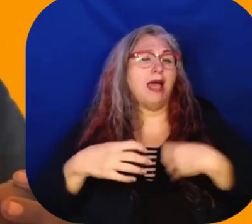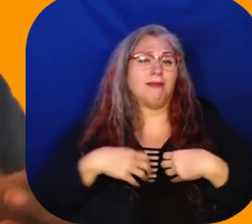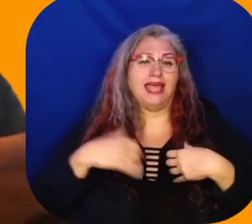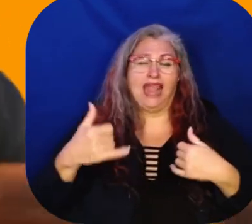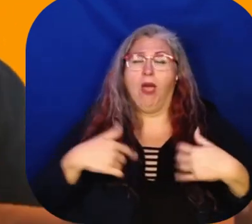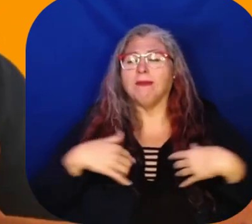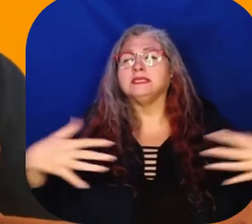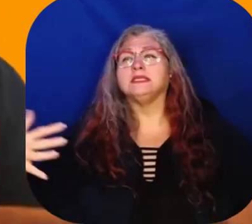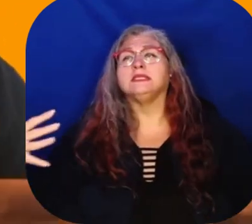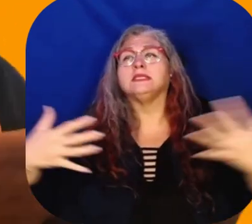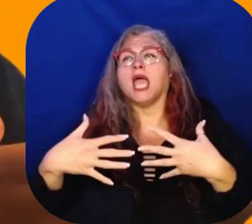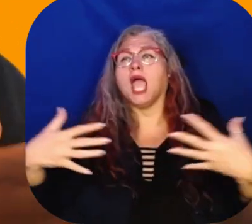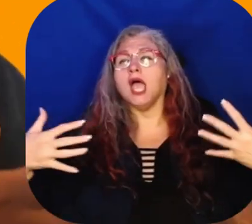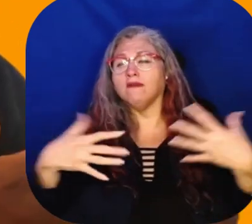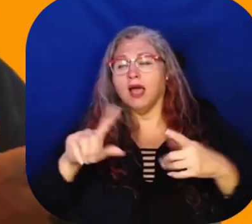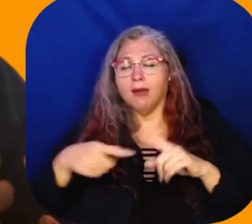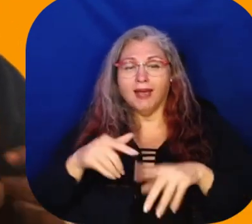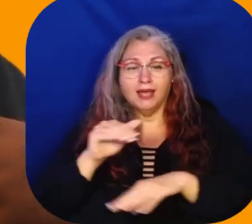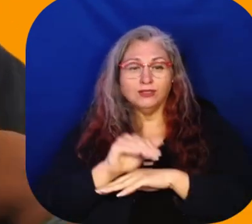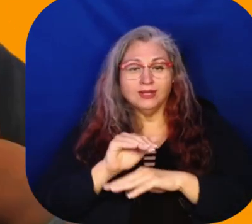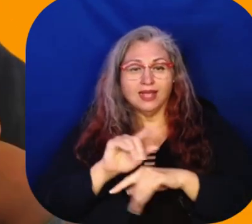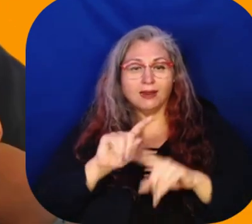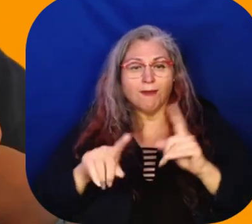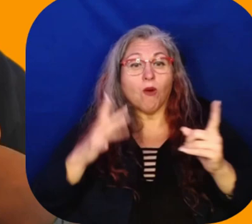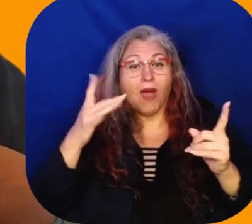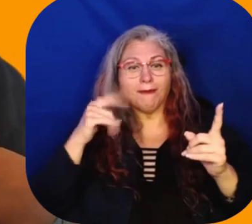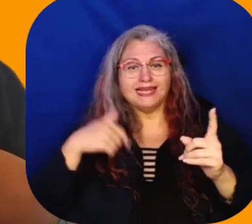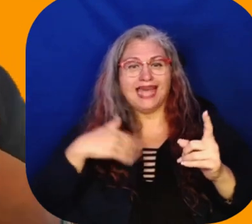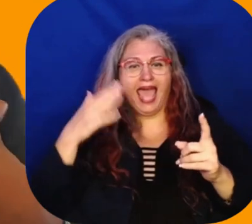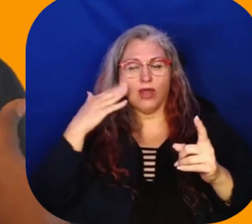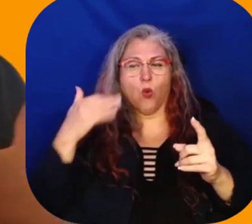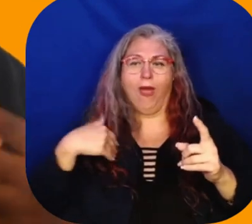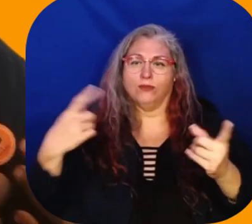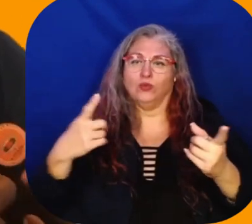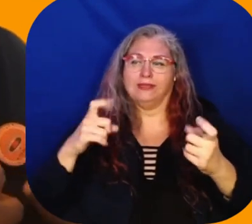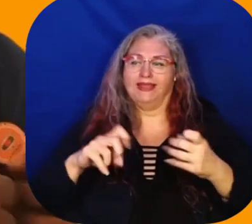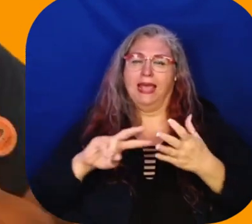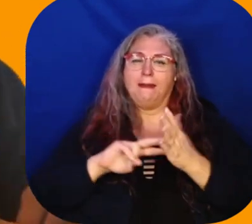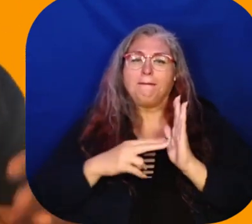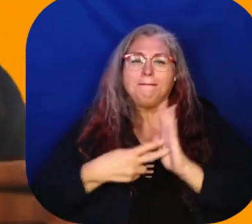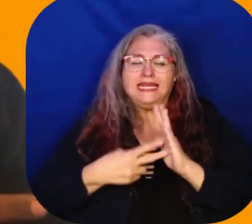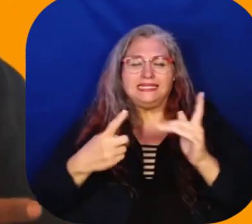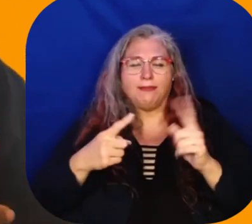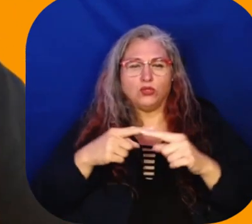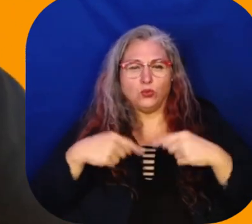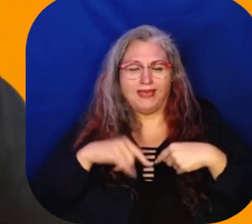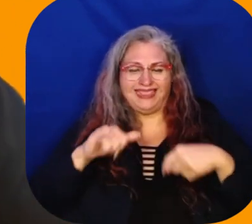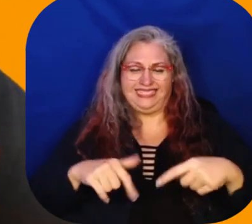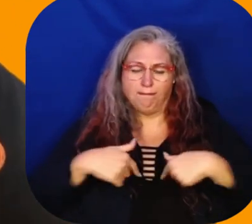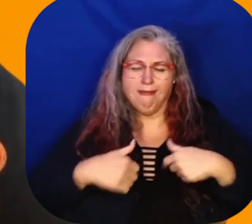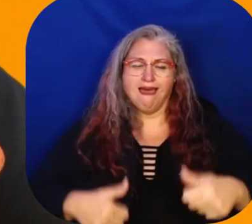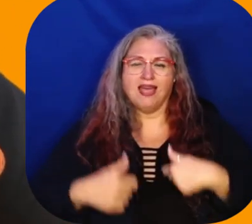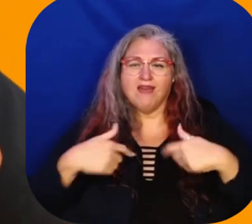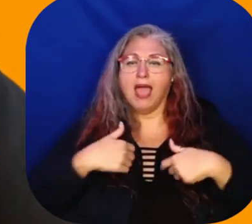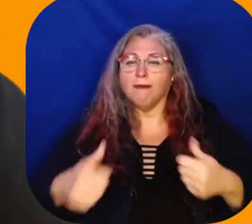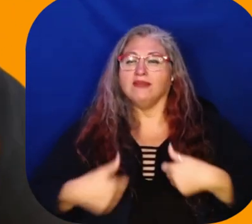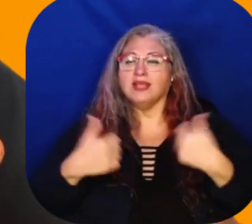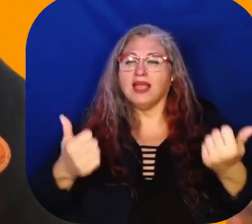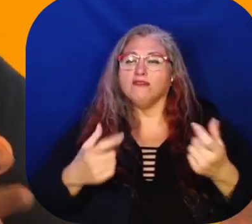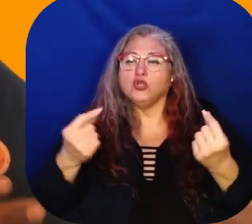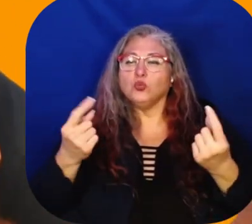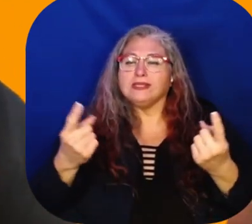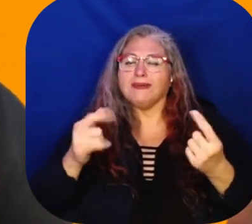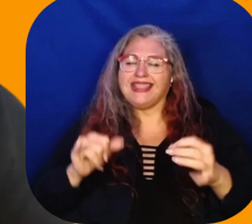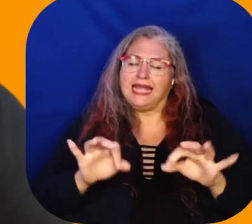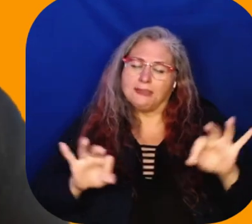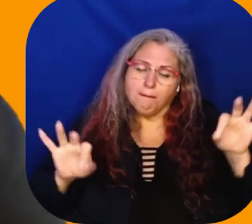tonight. But that's because I know I'm doing something that actually means something to me. Like, this is my life. I'm living my life doing something that matters, and I'm